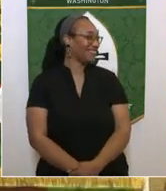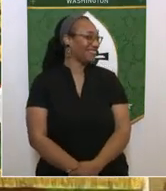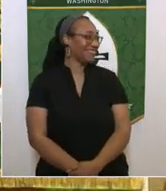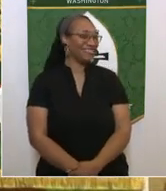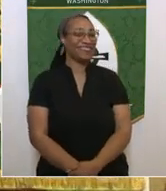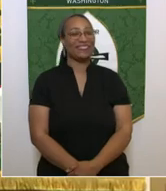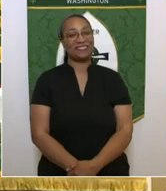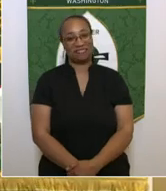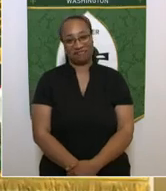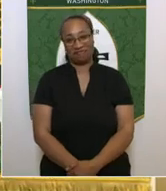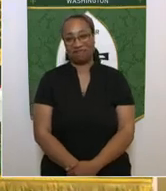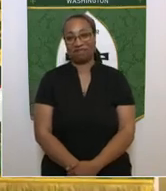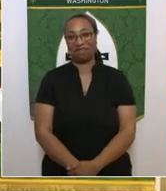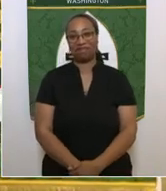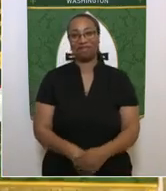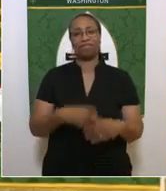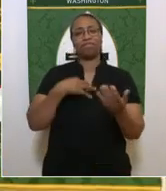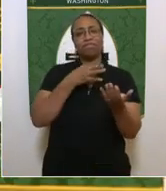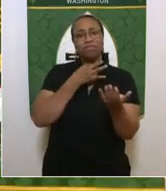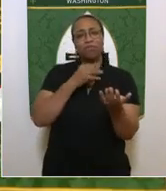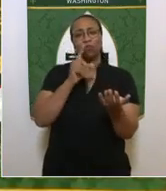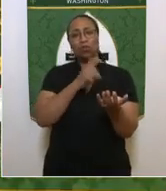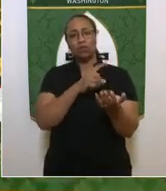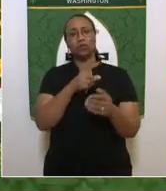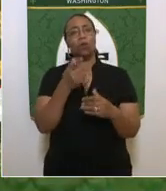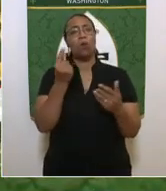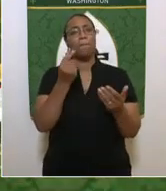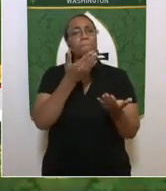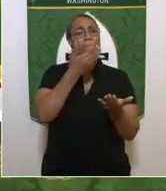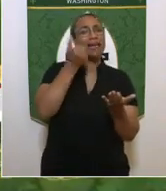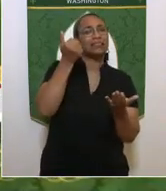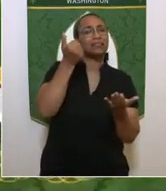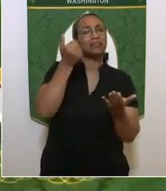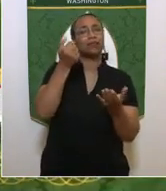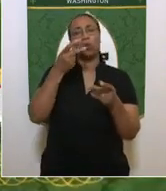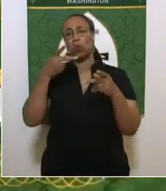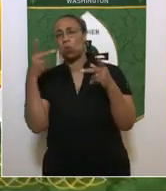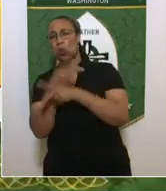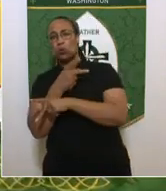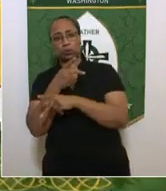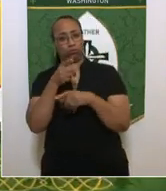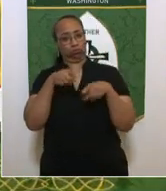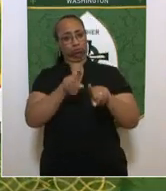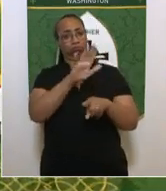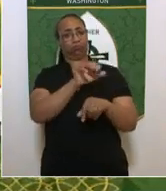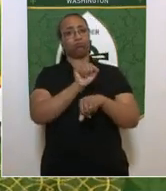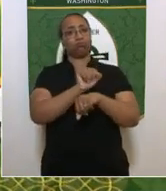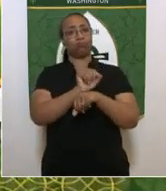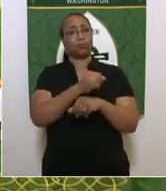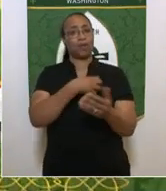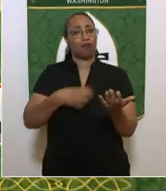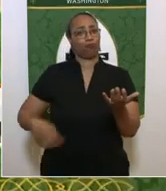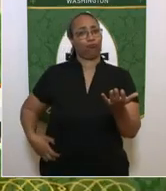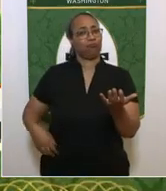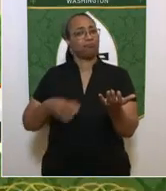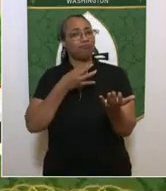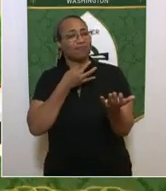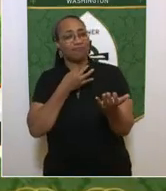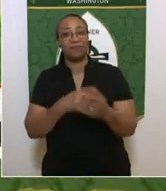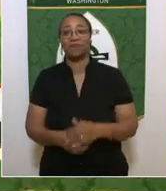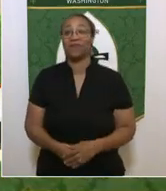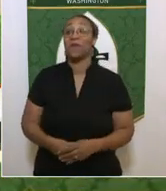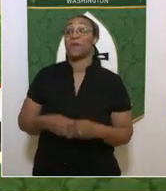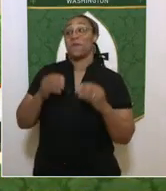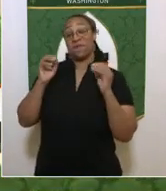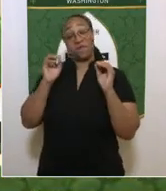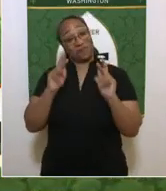What's the best and worst thing about being mayor? What is the best thing and worst thing about being mayor?